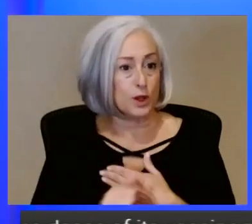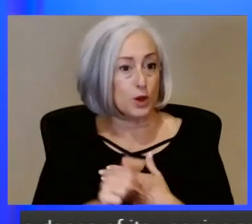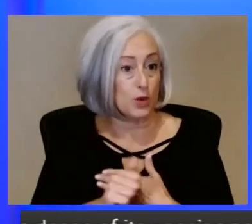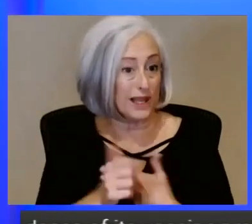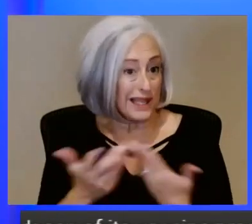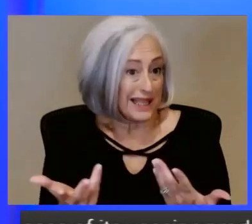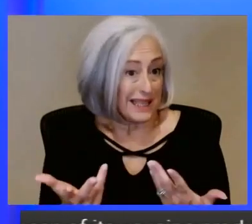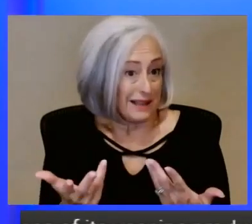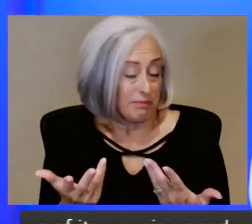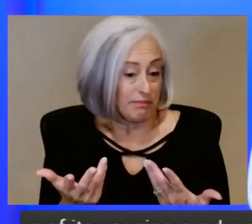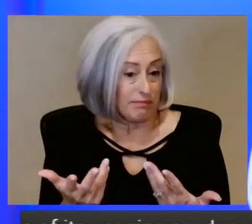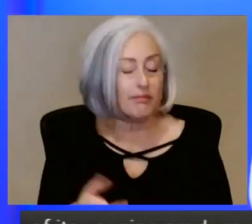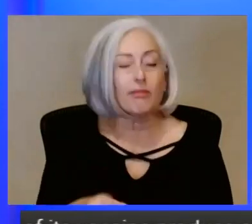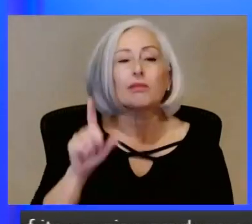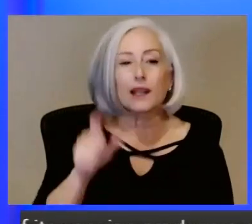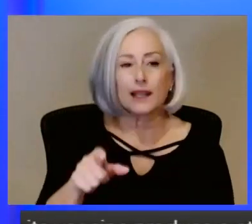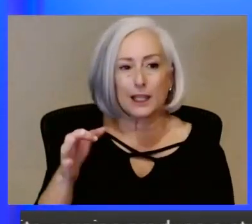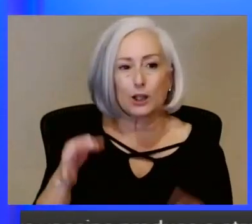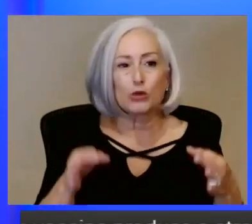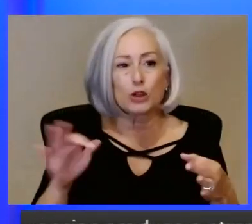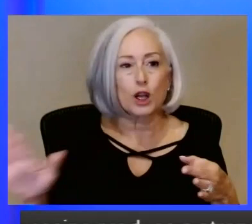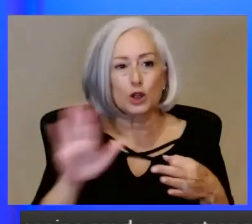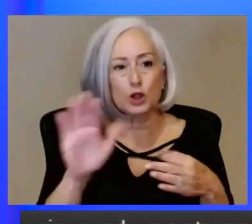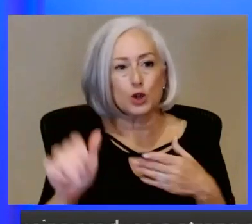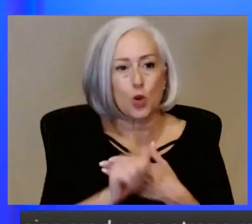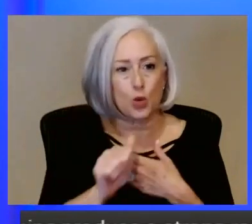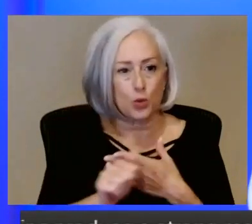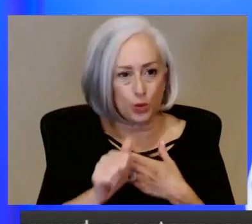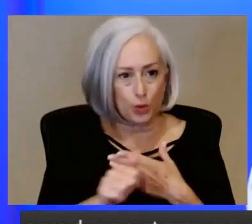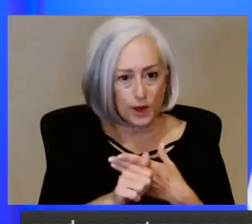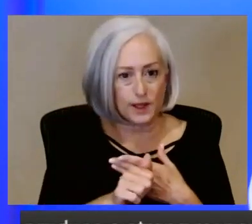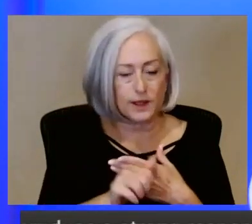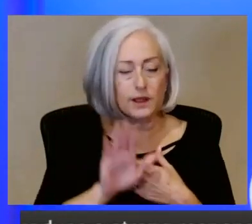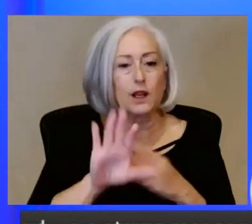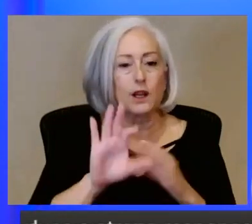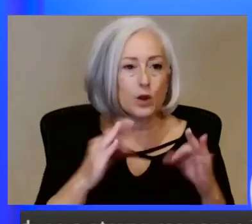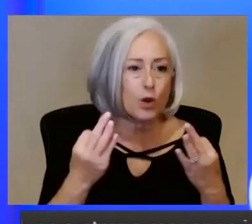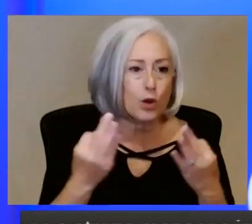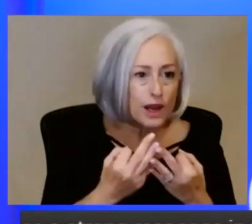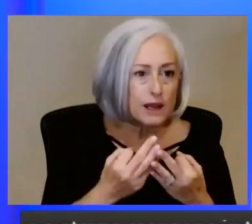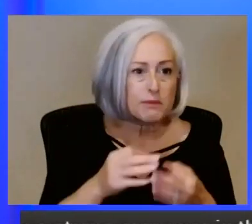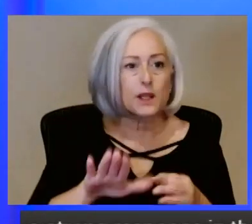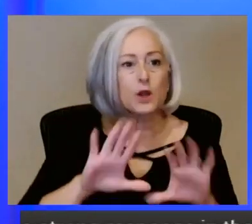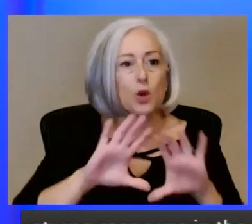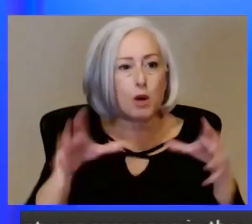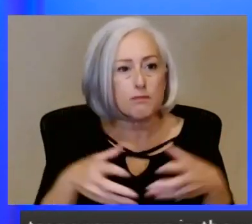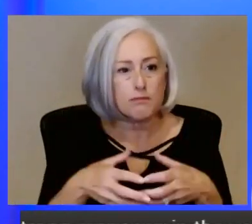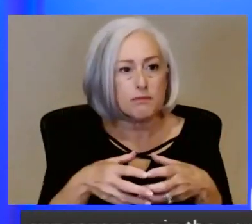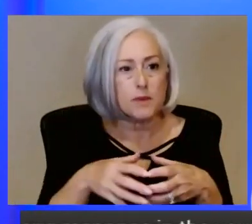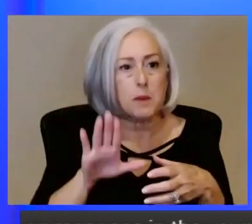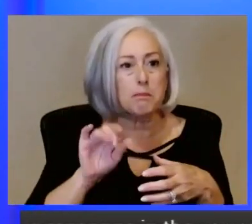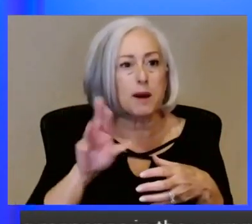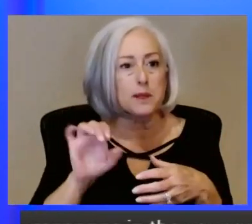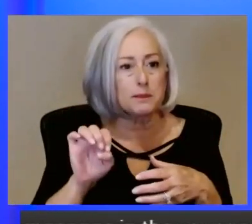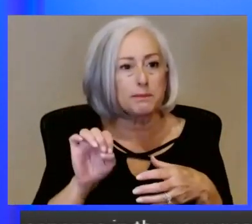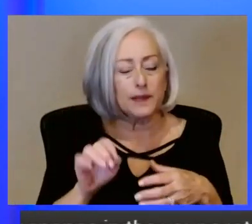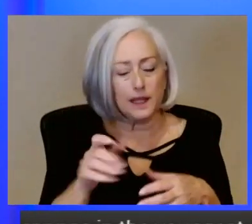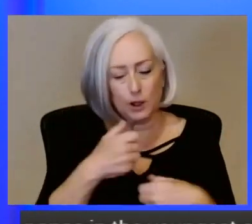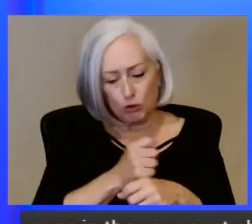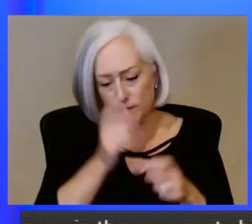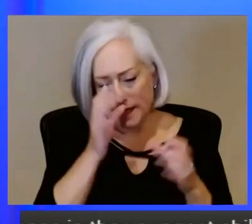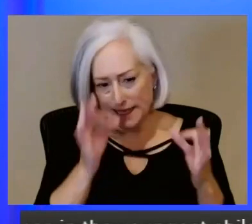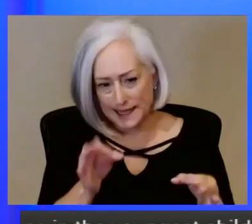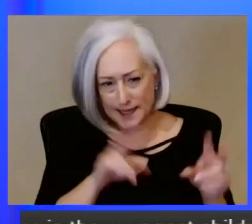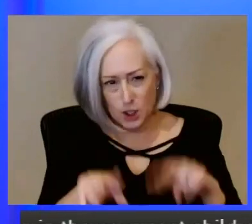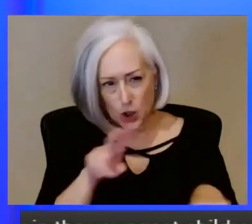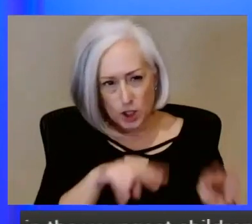have to judge your risk in your family or your bubble, and try to make those decisions, taking in all that information